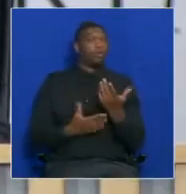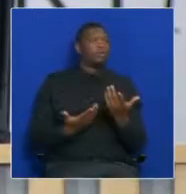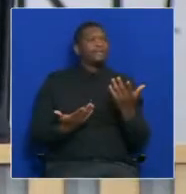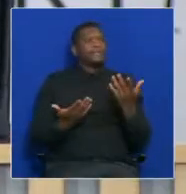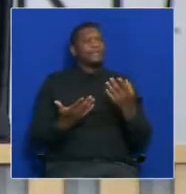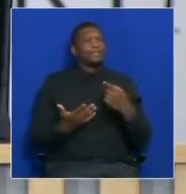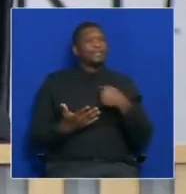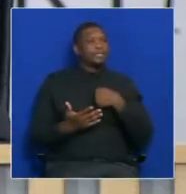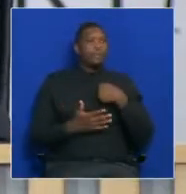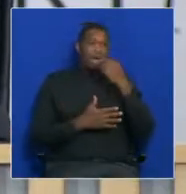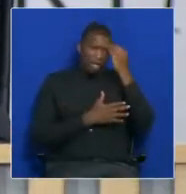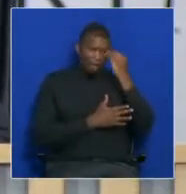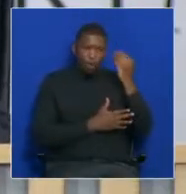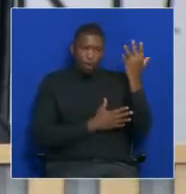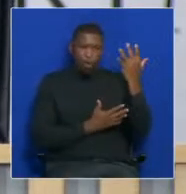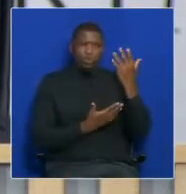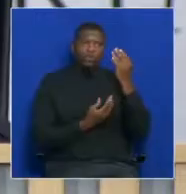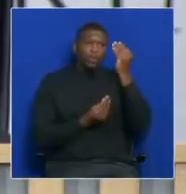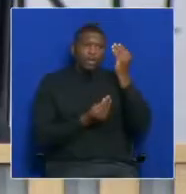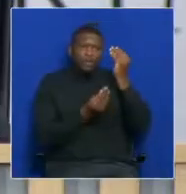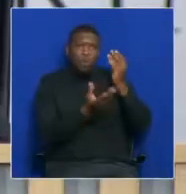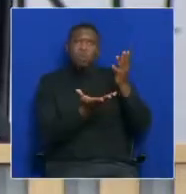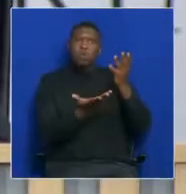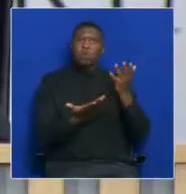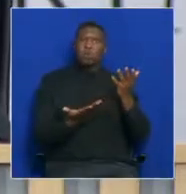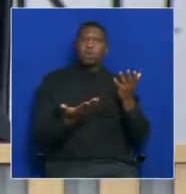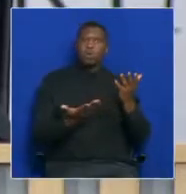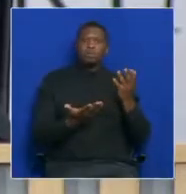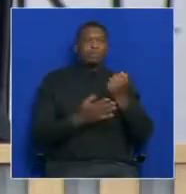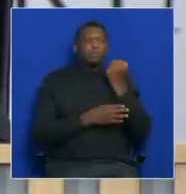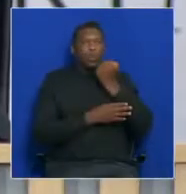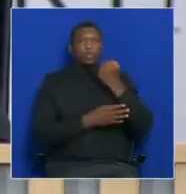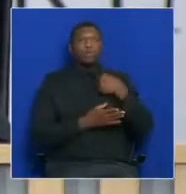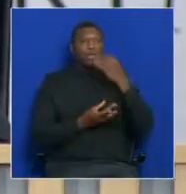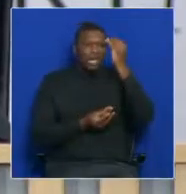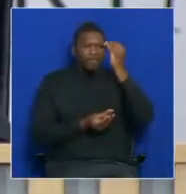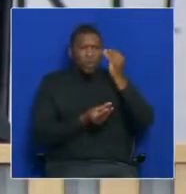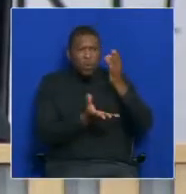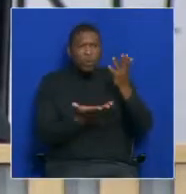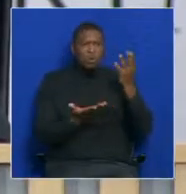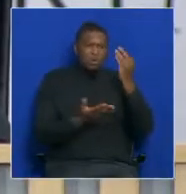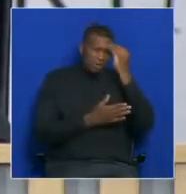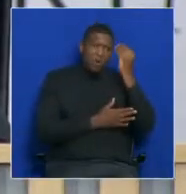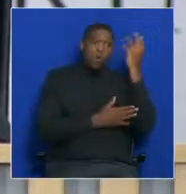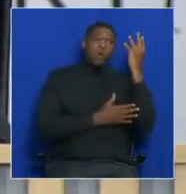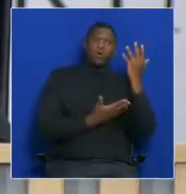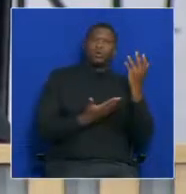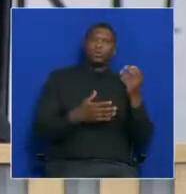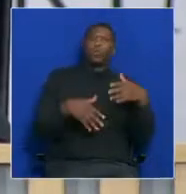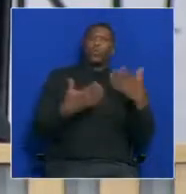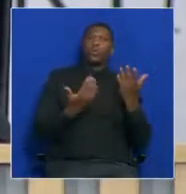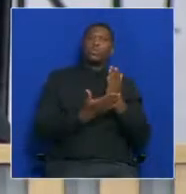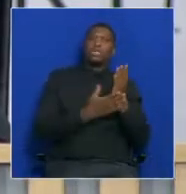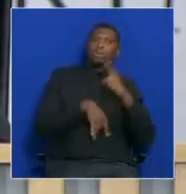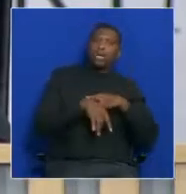matter after the fact that she had taken this decision, you know. So